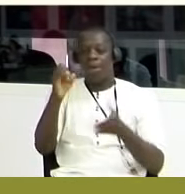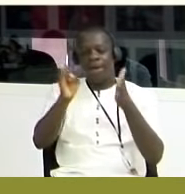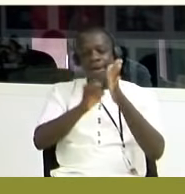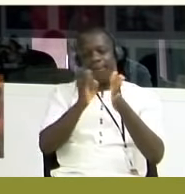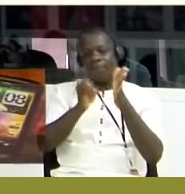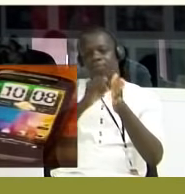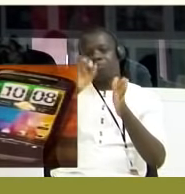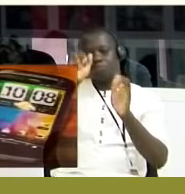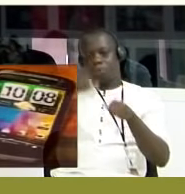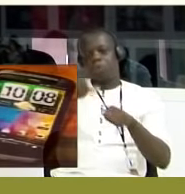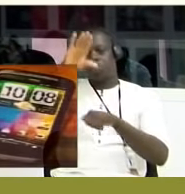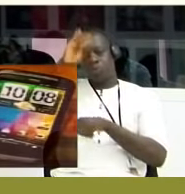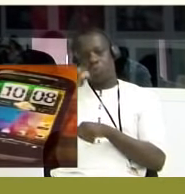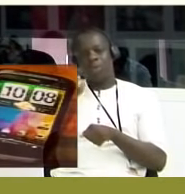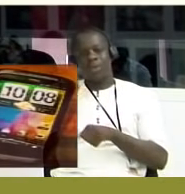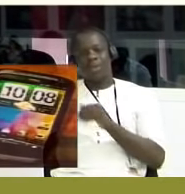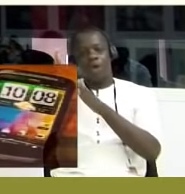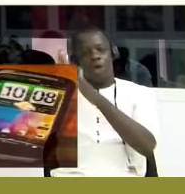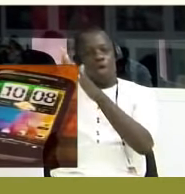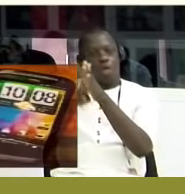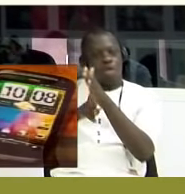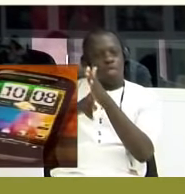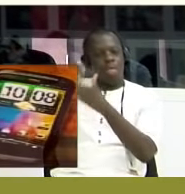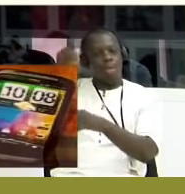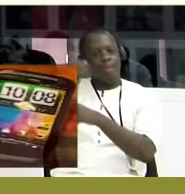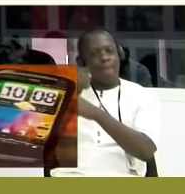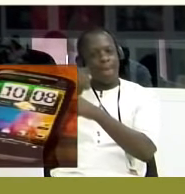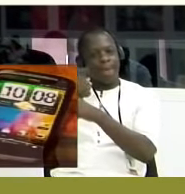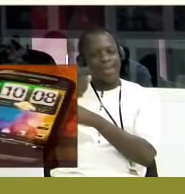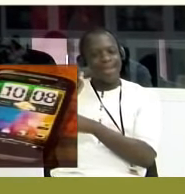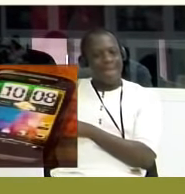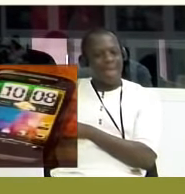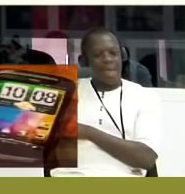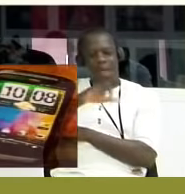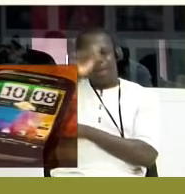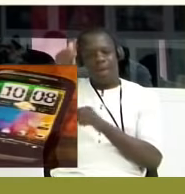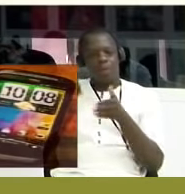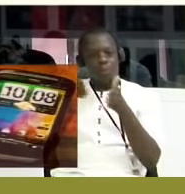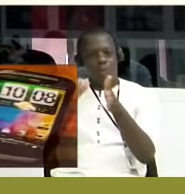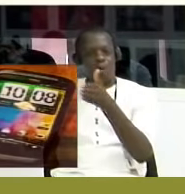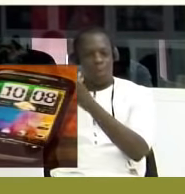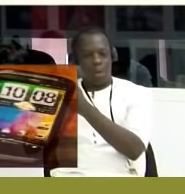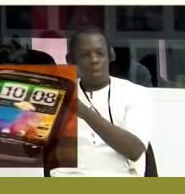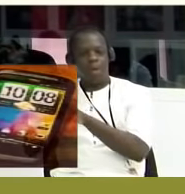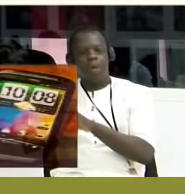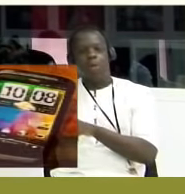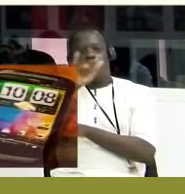set and the procedures which the police have to follow.